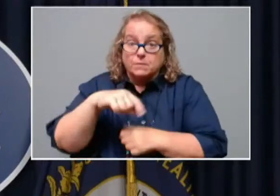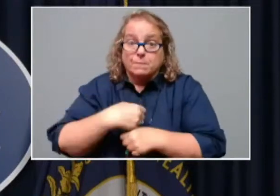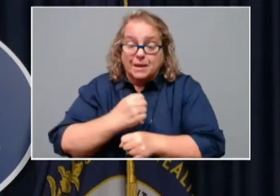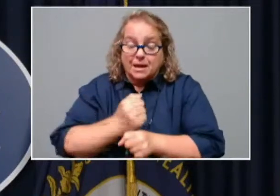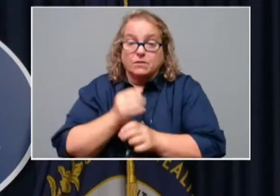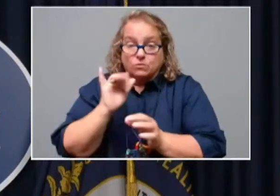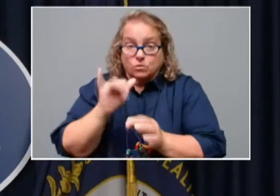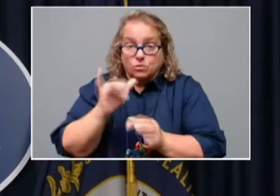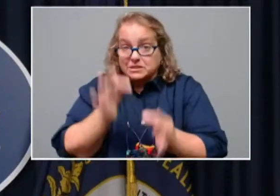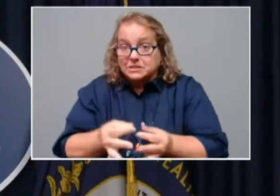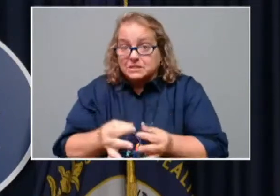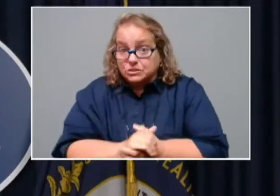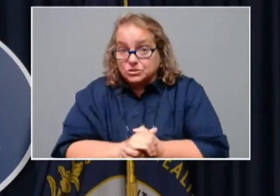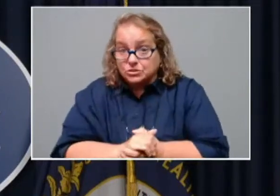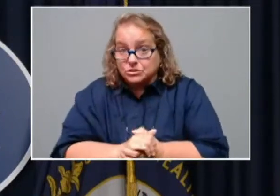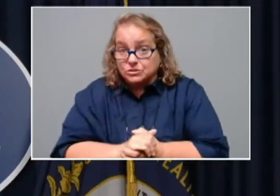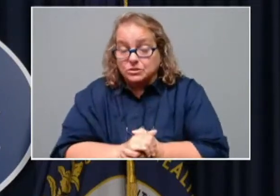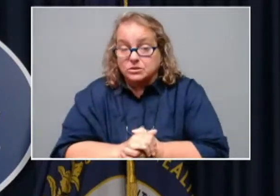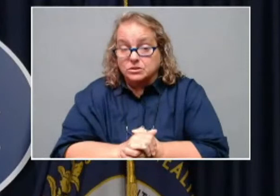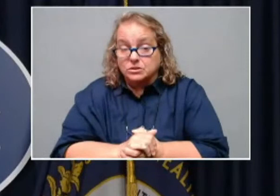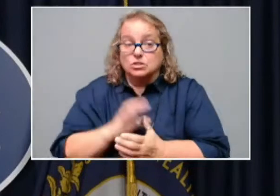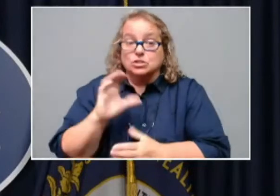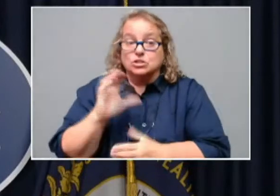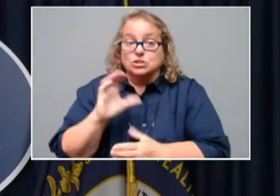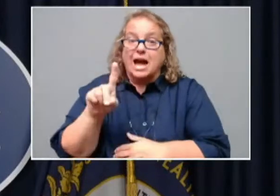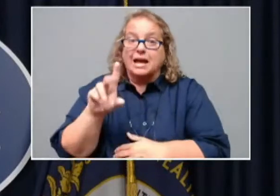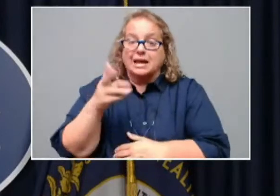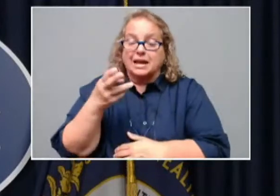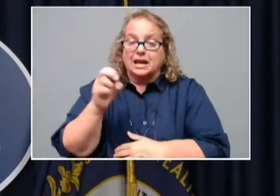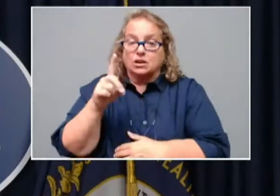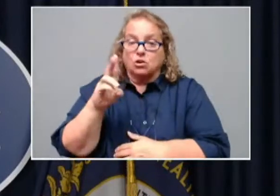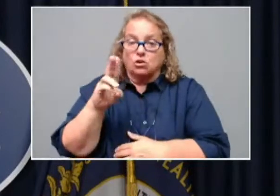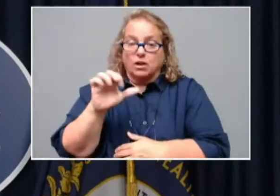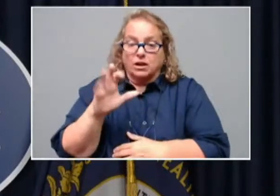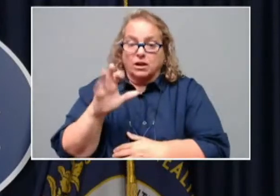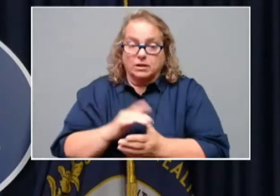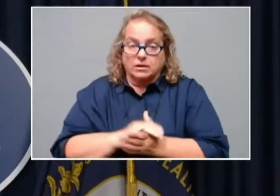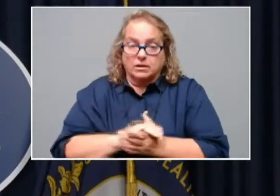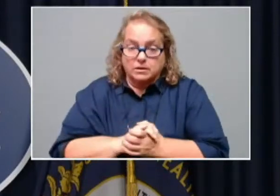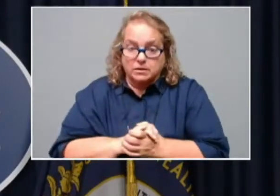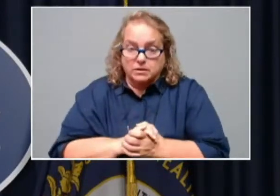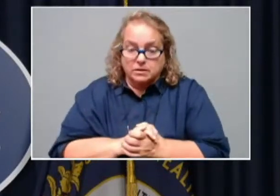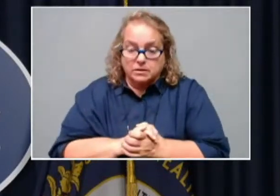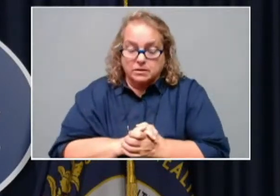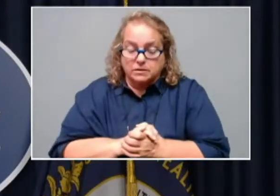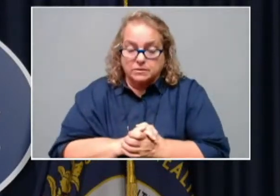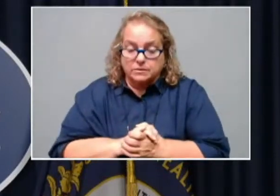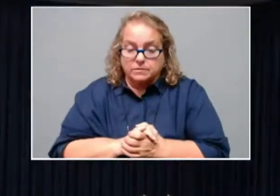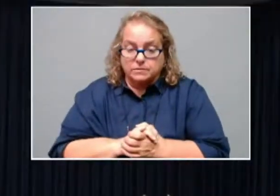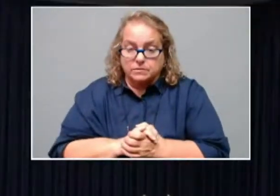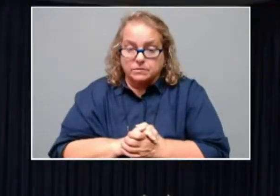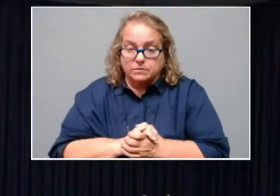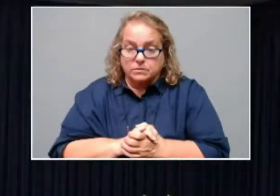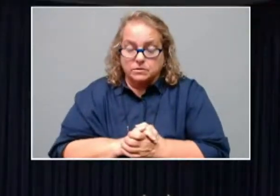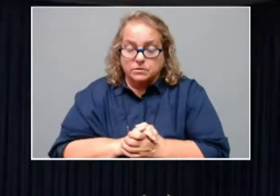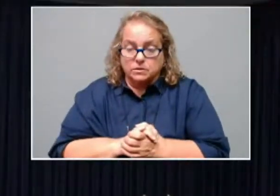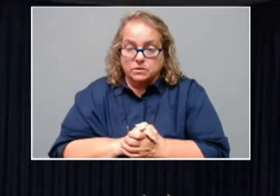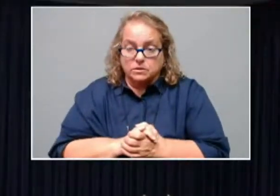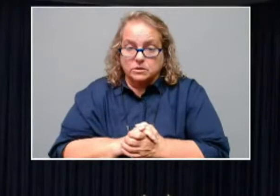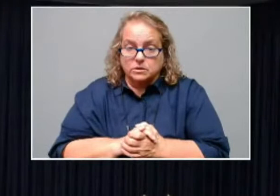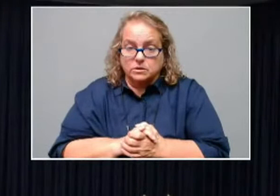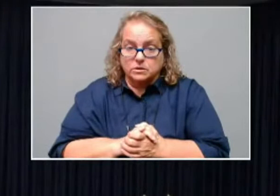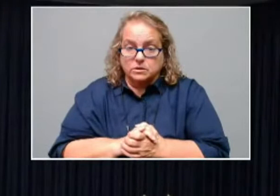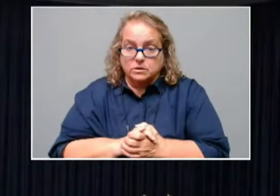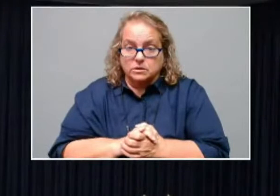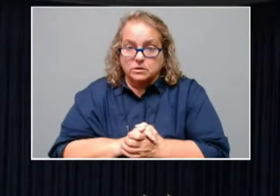decisions. Chad Hedrick. Going right back on talking about that mask mandate. Obviously, I'm sure you're aware that would